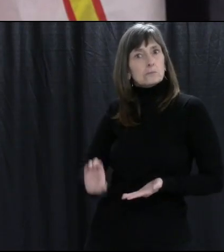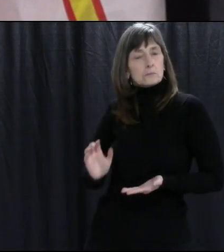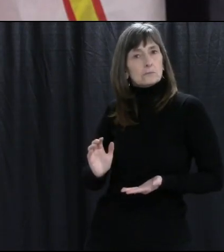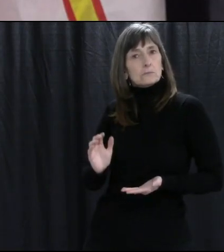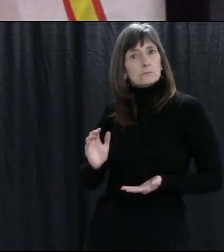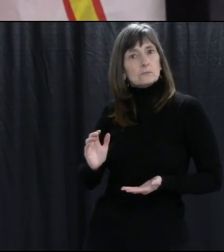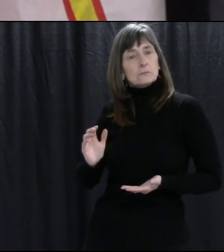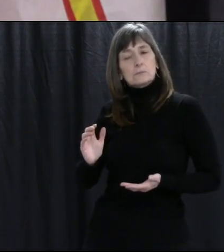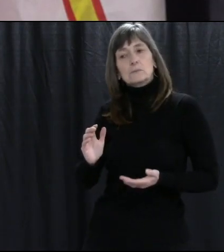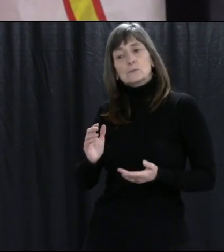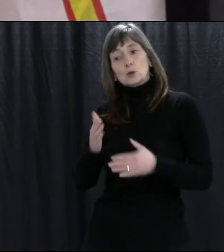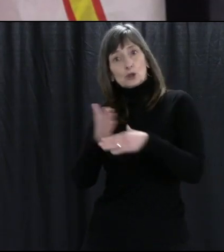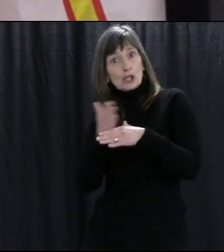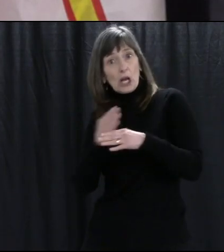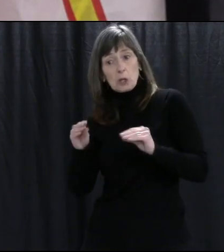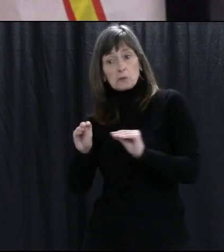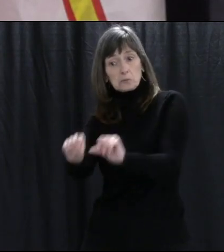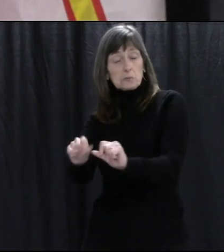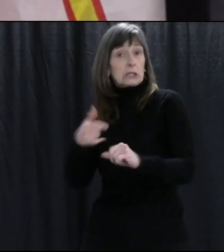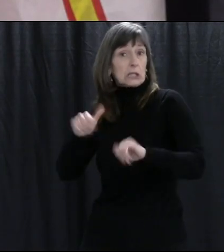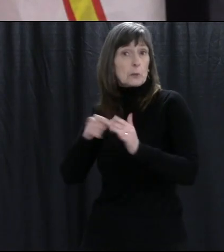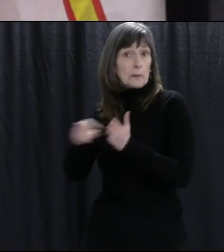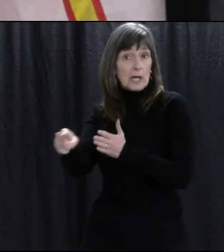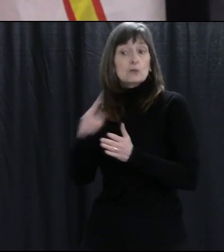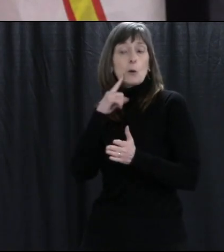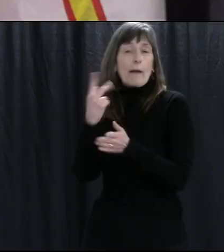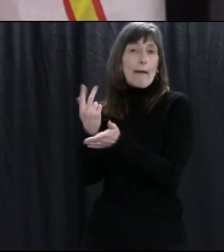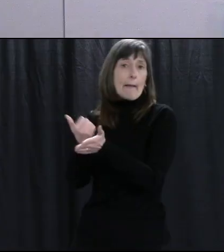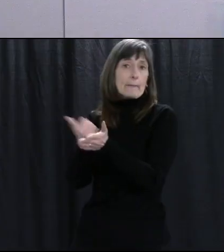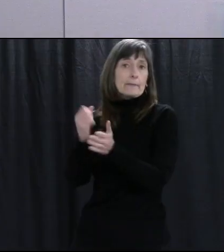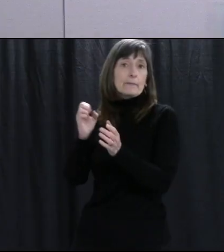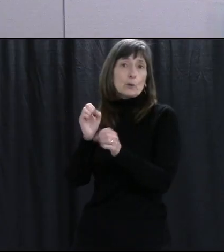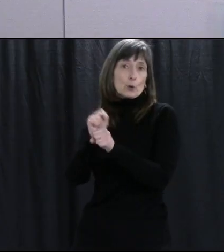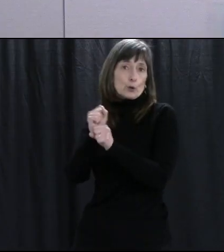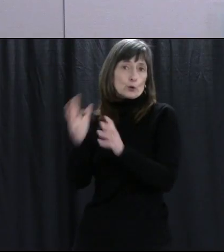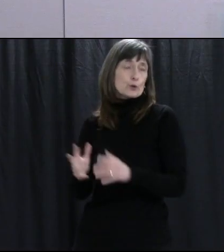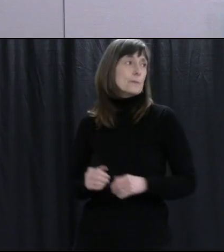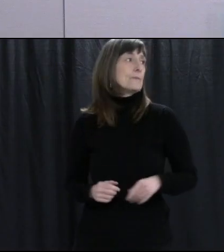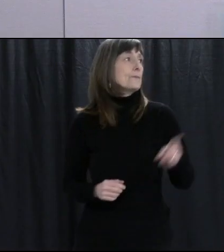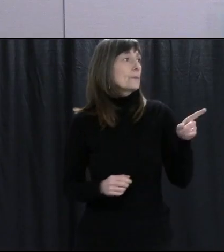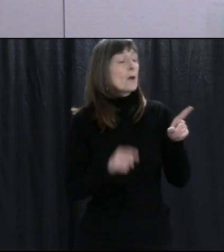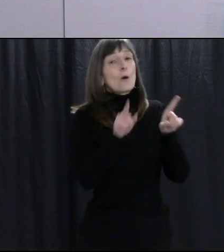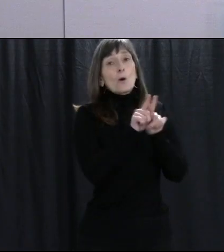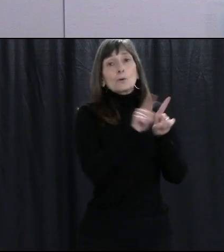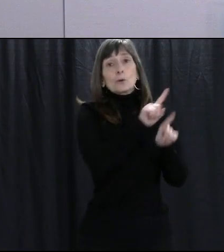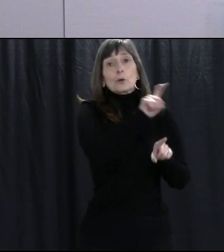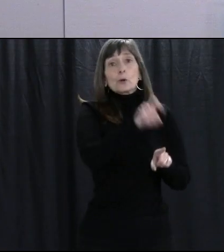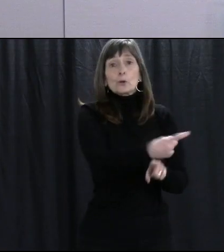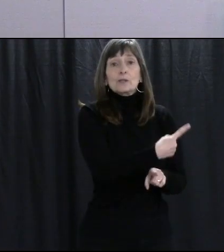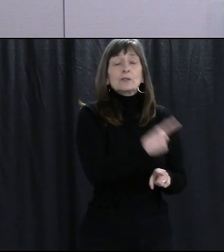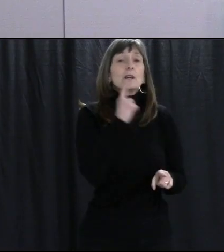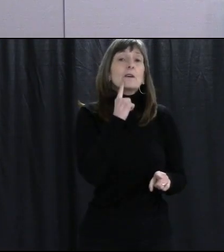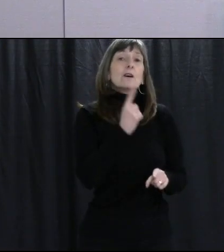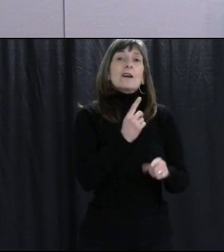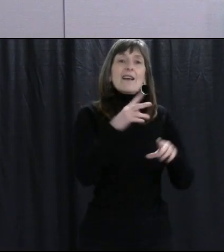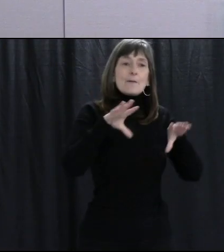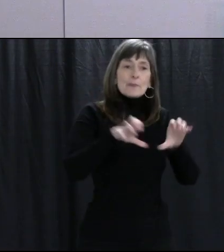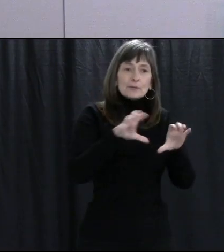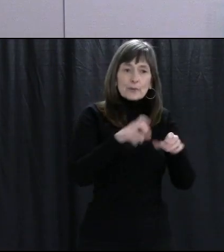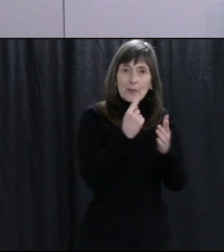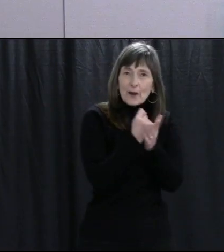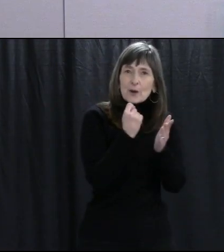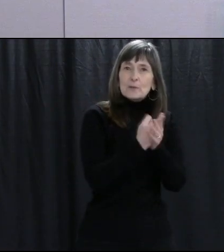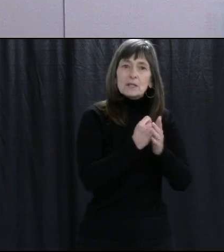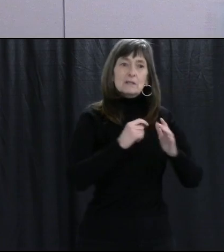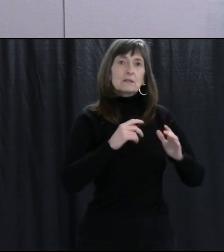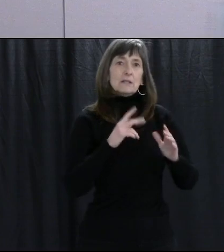then this one came from Twitter, and they say they're asking about healthcare providers like physiotherapists, registered massage therapists, chiropractors,